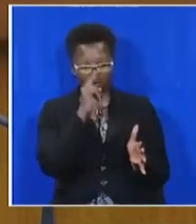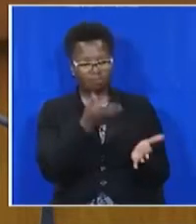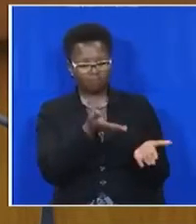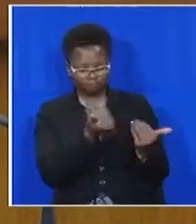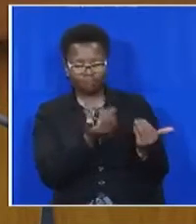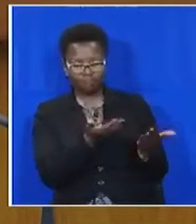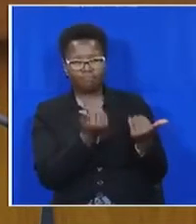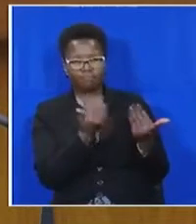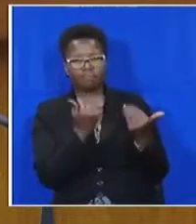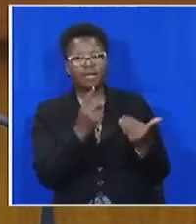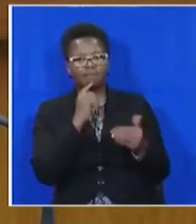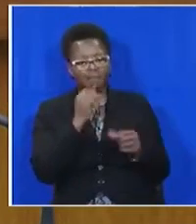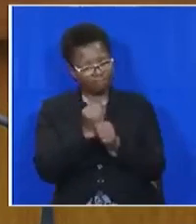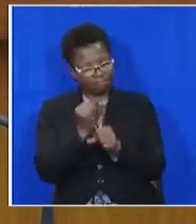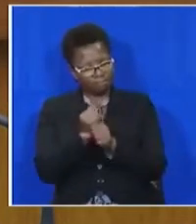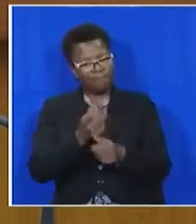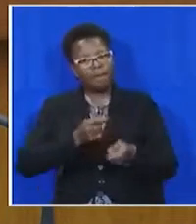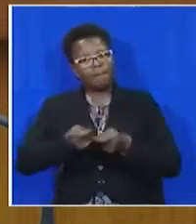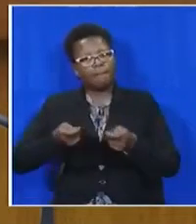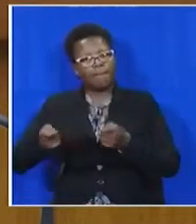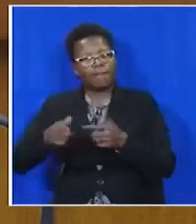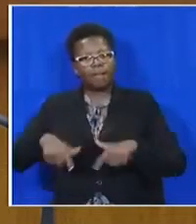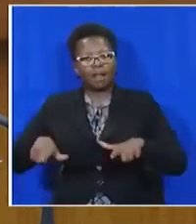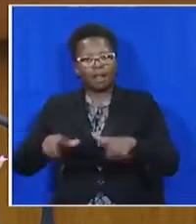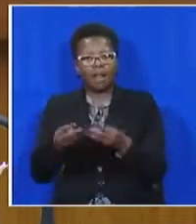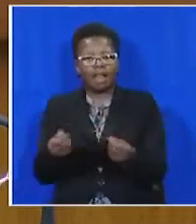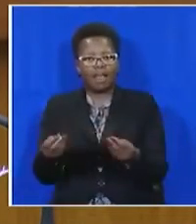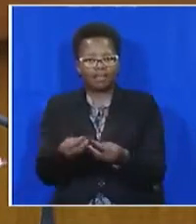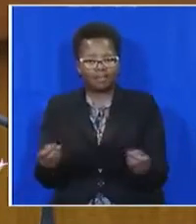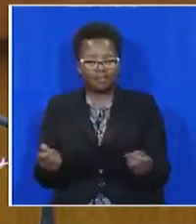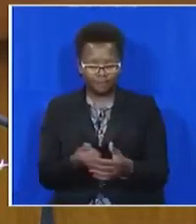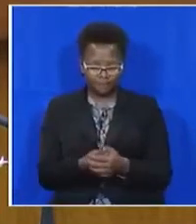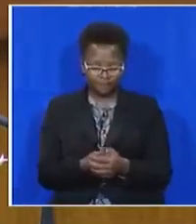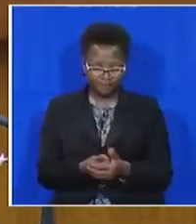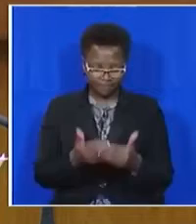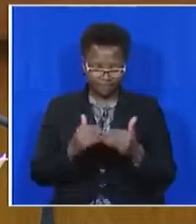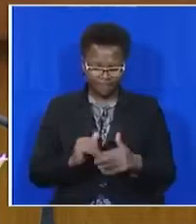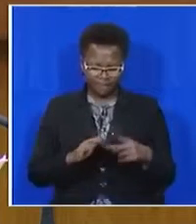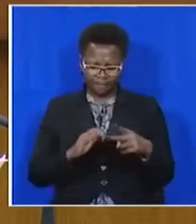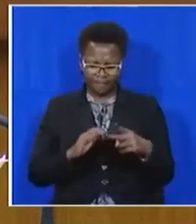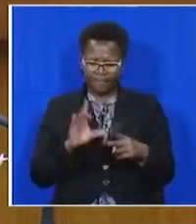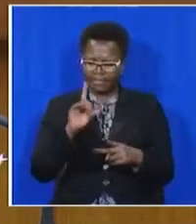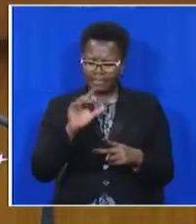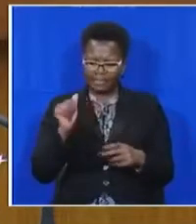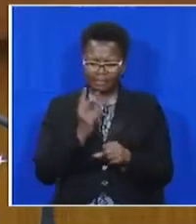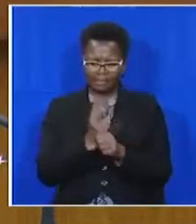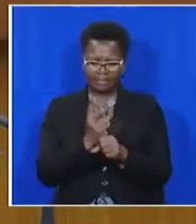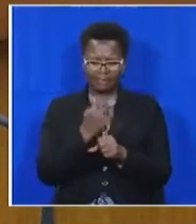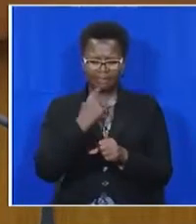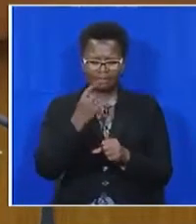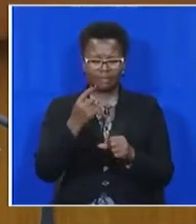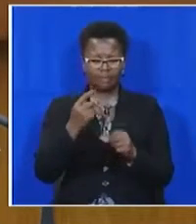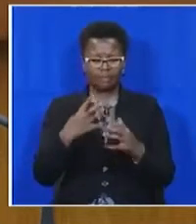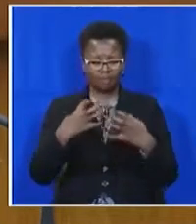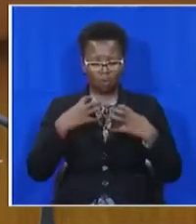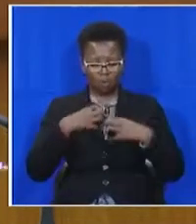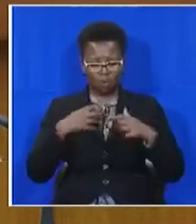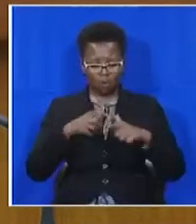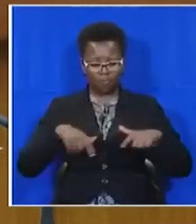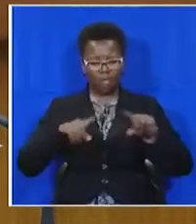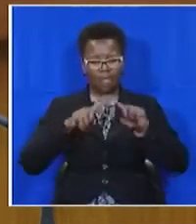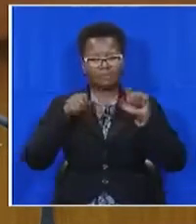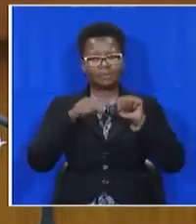order to fast track. The other fact raised by the DA is about the title deeds in communal